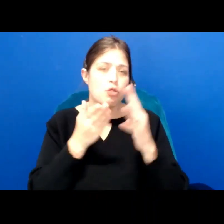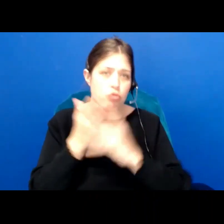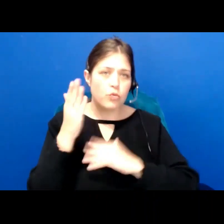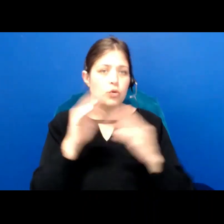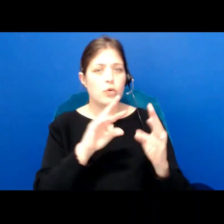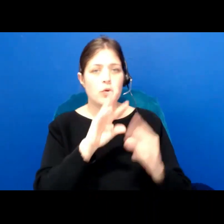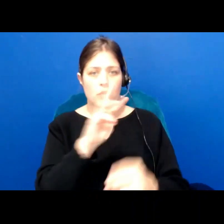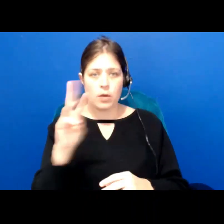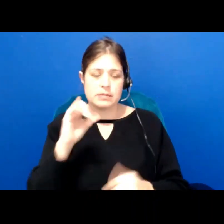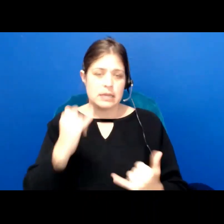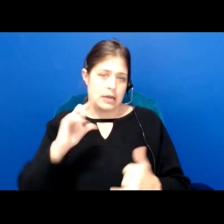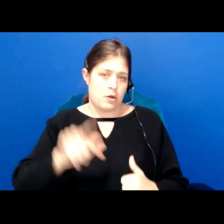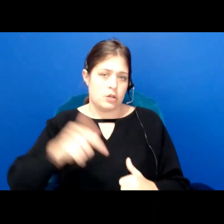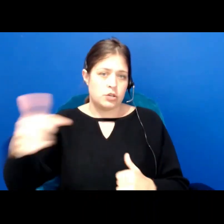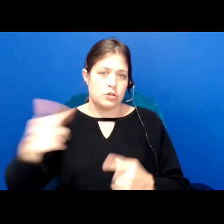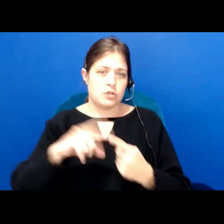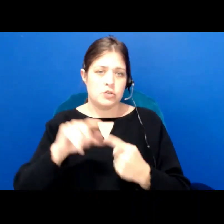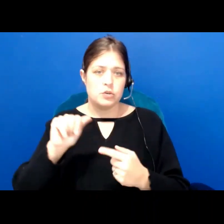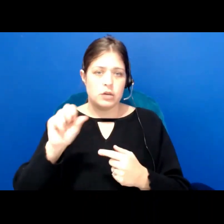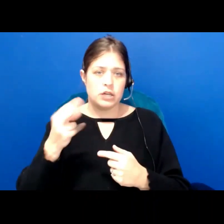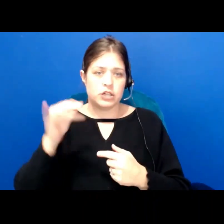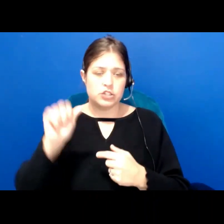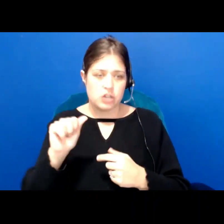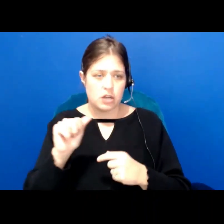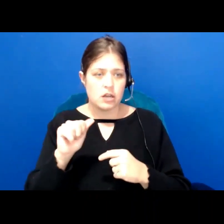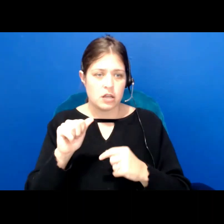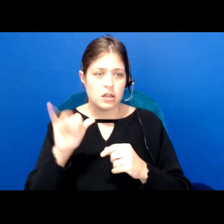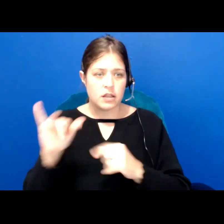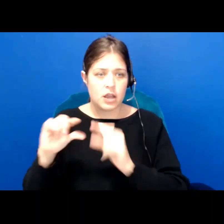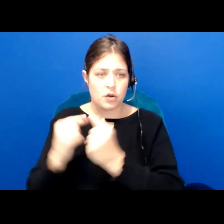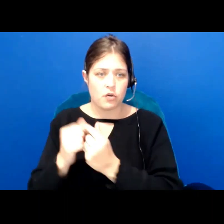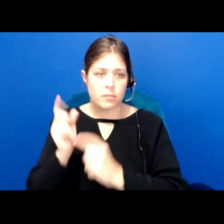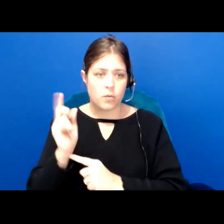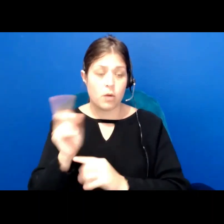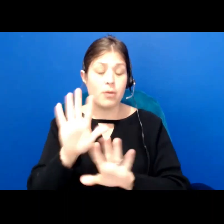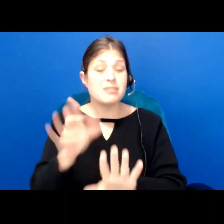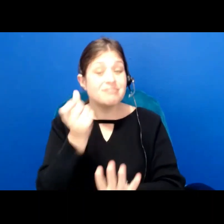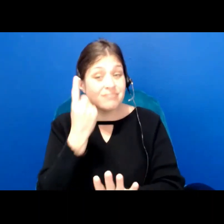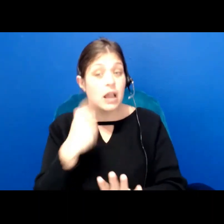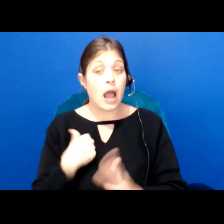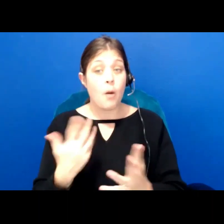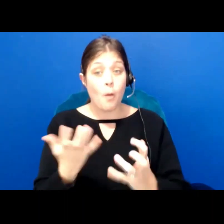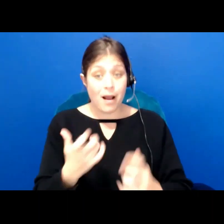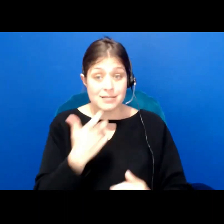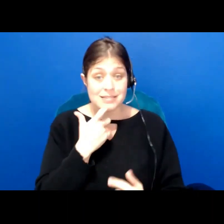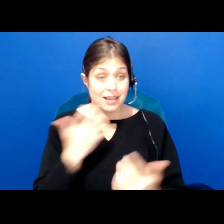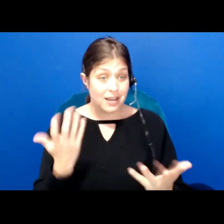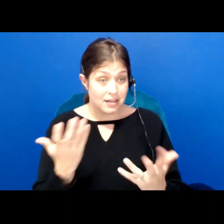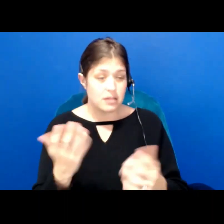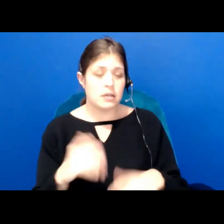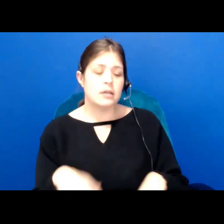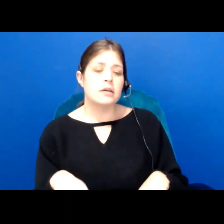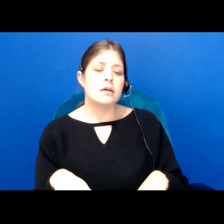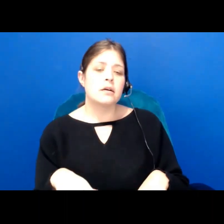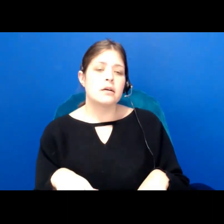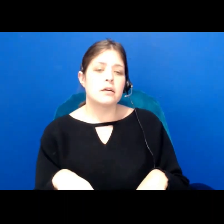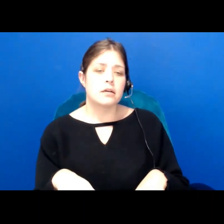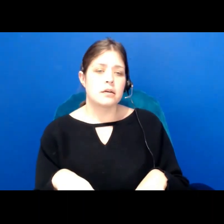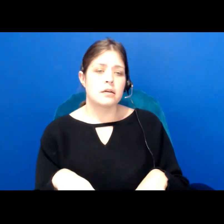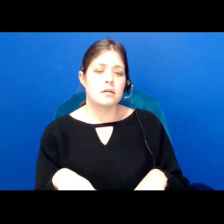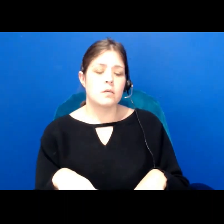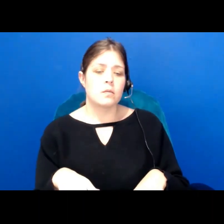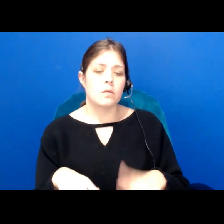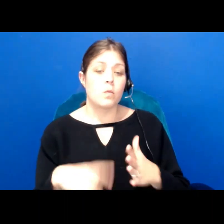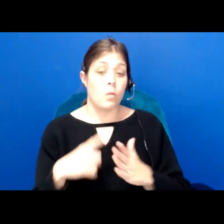I'll turn this over to Asia, the Scarrett group, in a moment. What I want to say, though, is that what you're